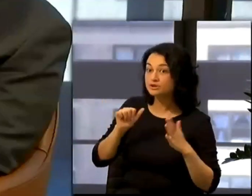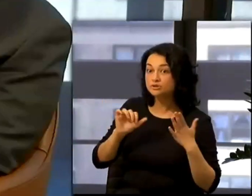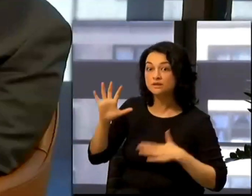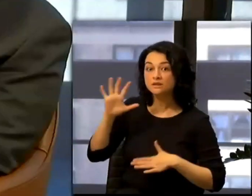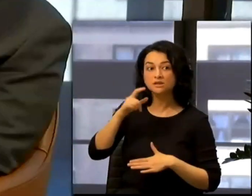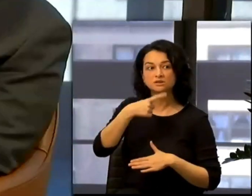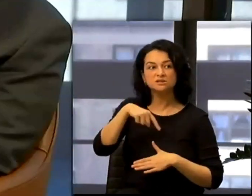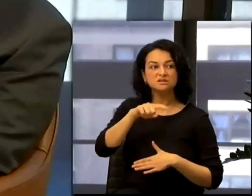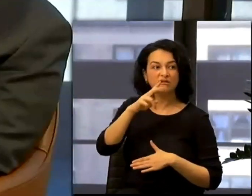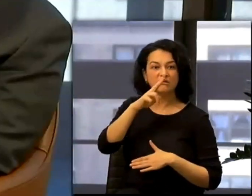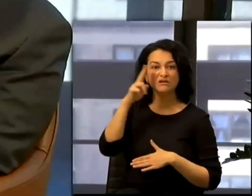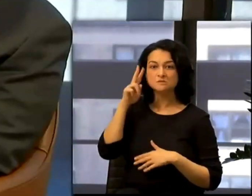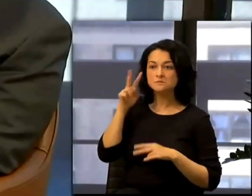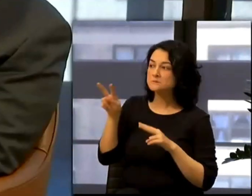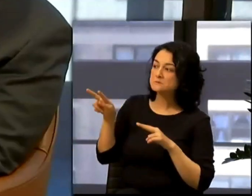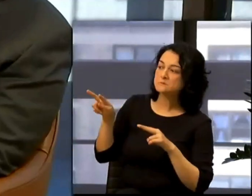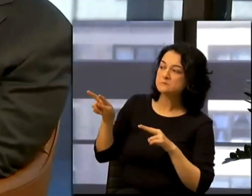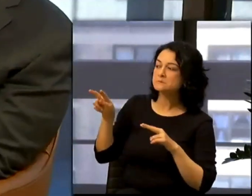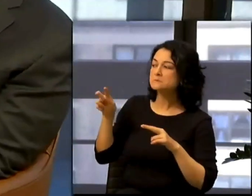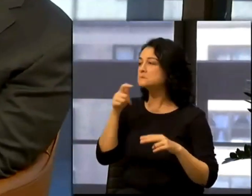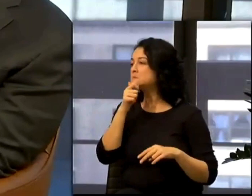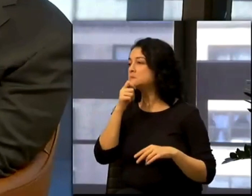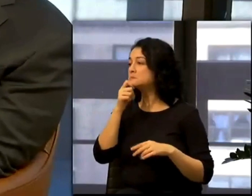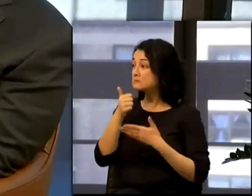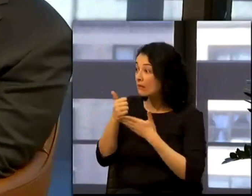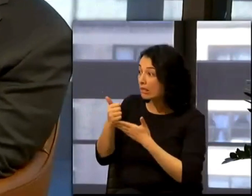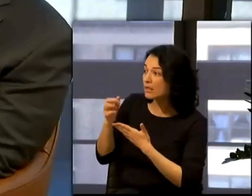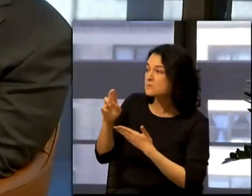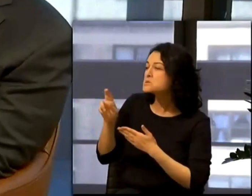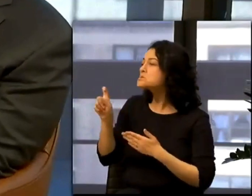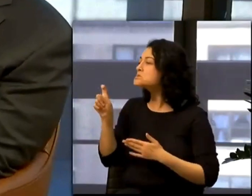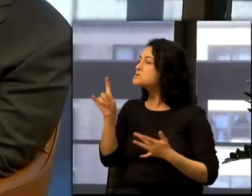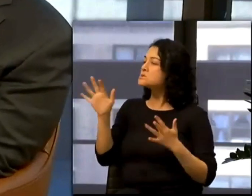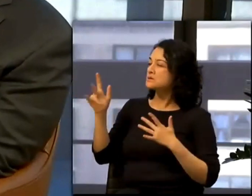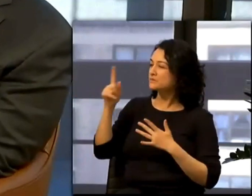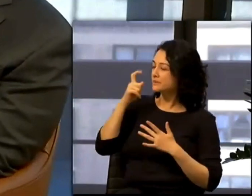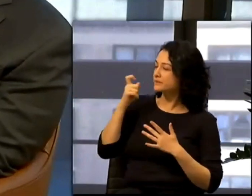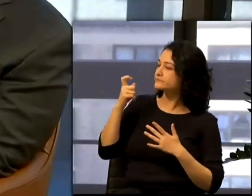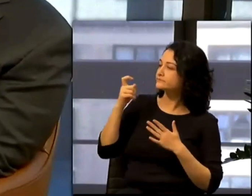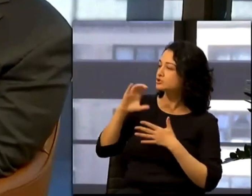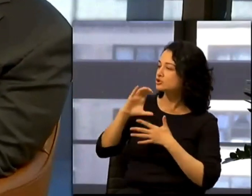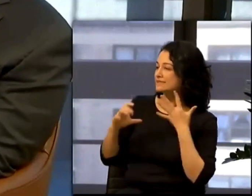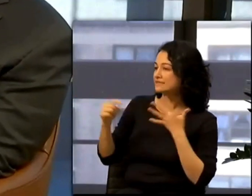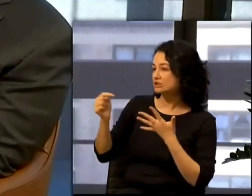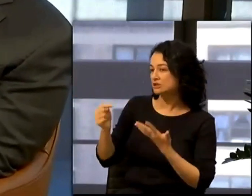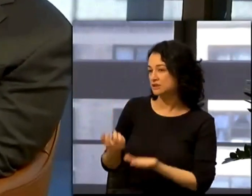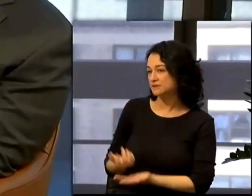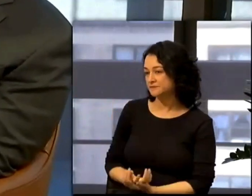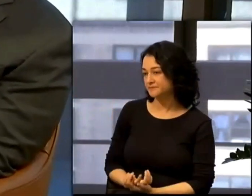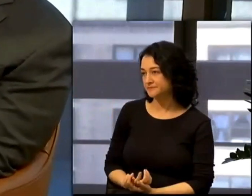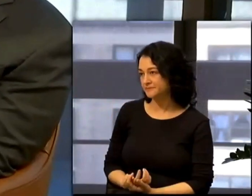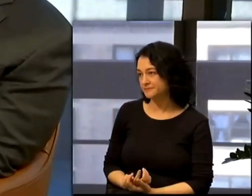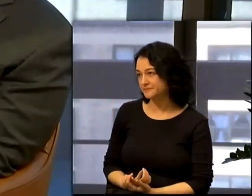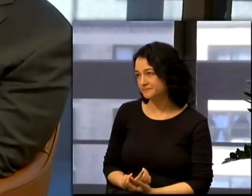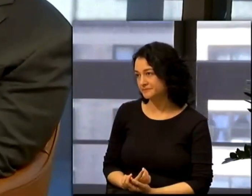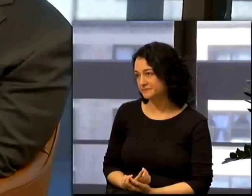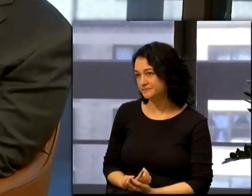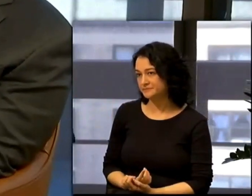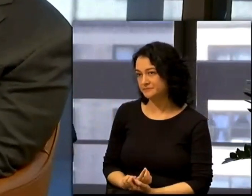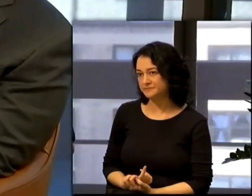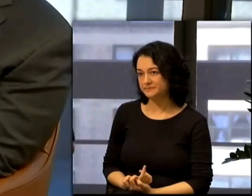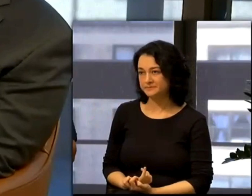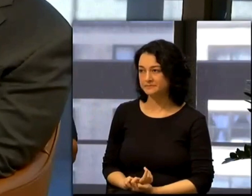on. Galila, your article talks about legal structures that